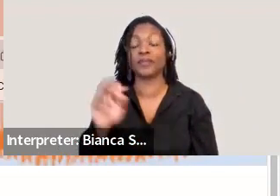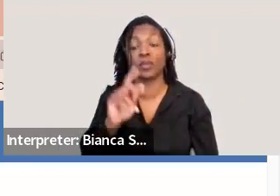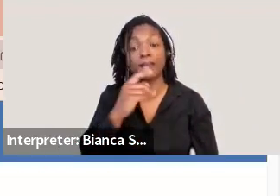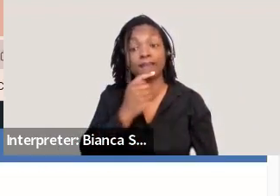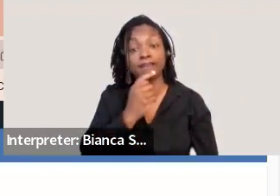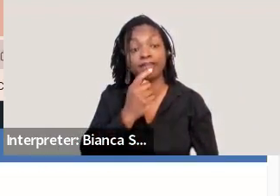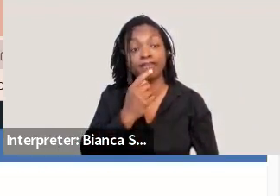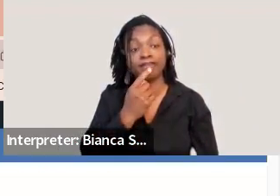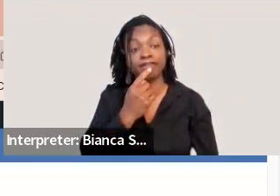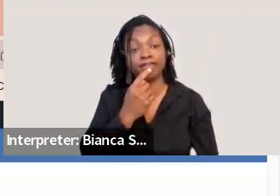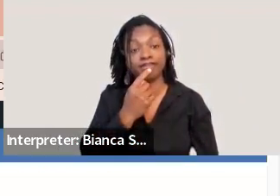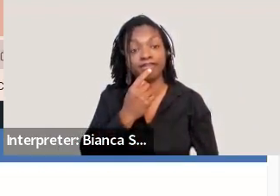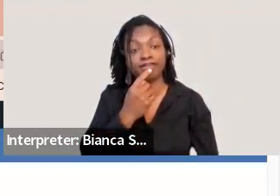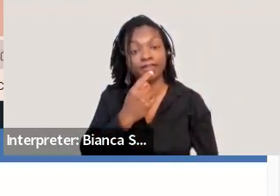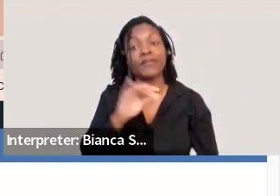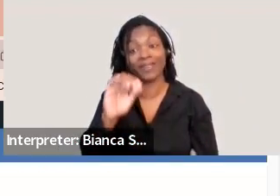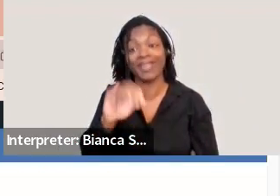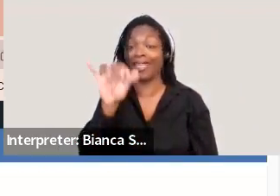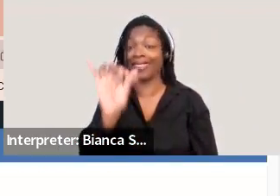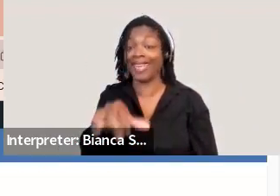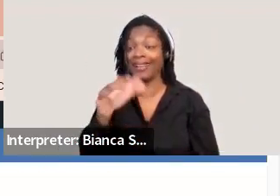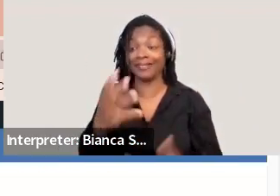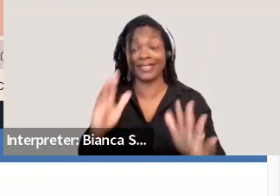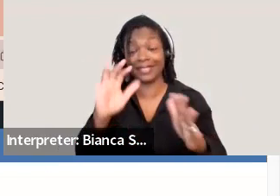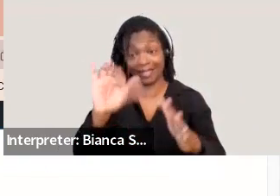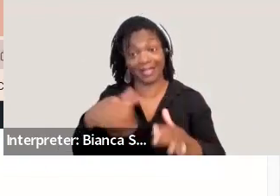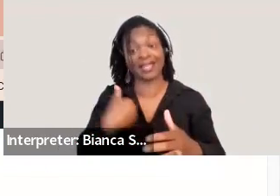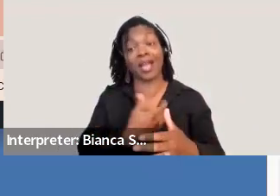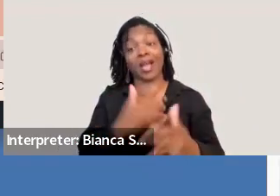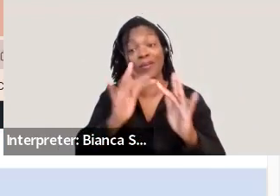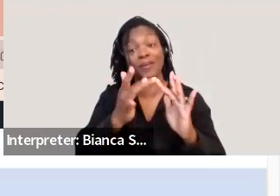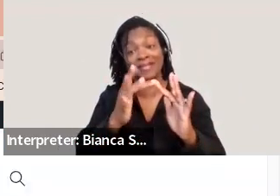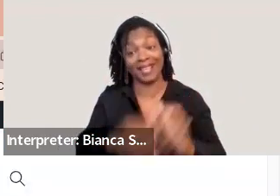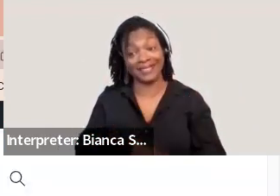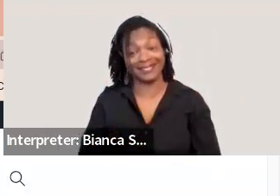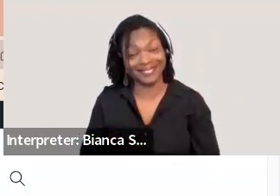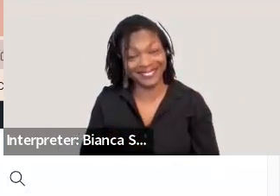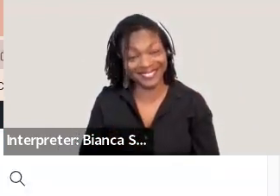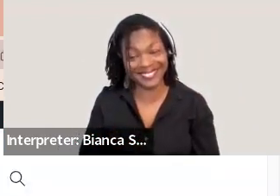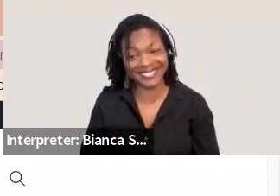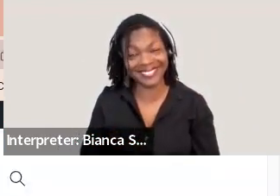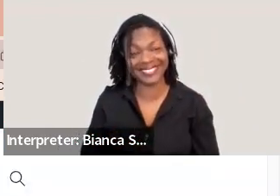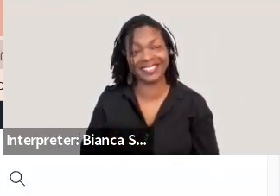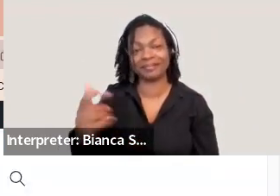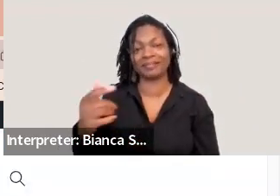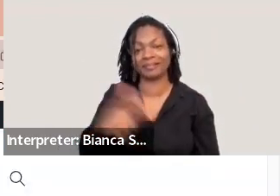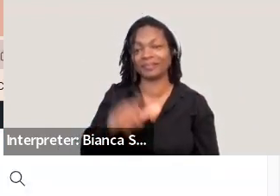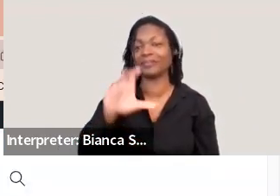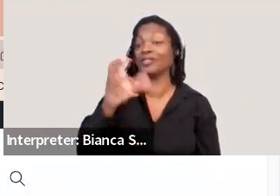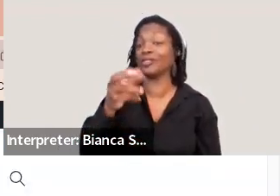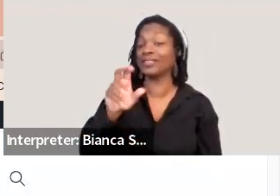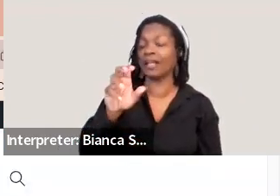I think that's our website. Yeah. Okay. One other thing, just